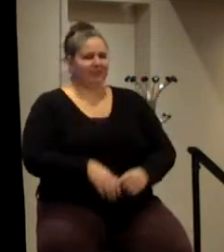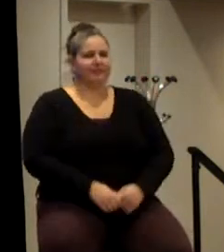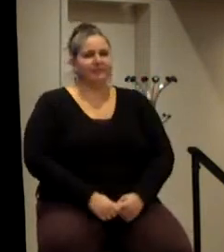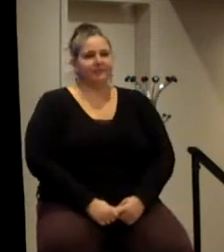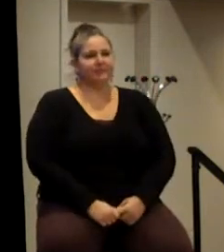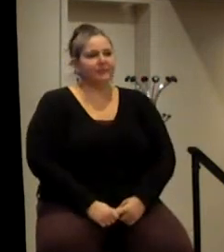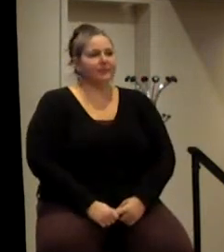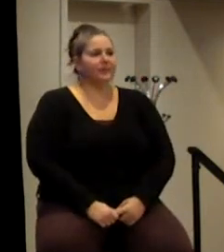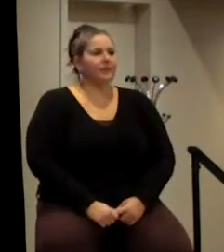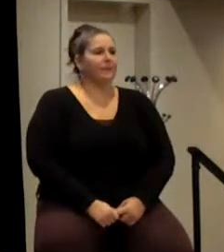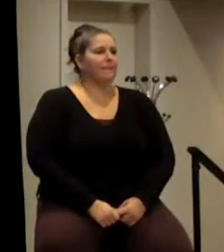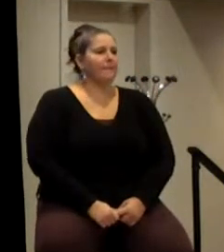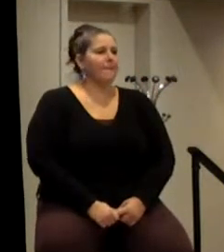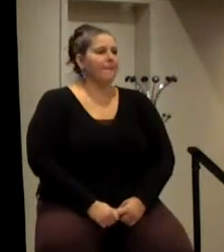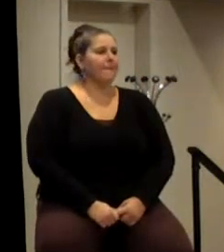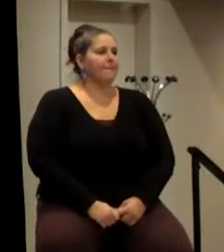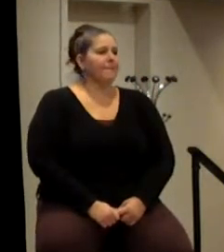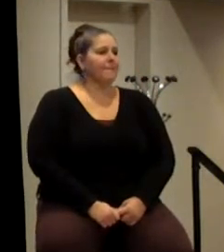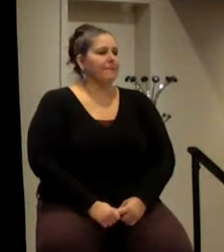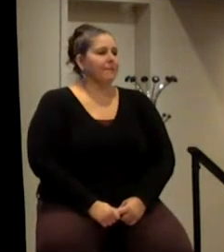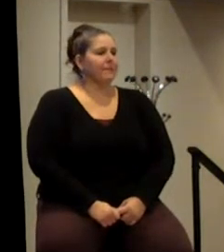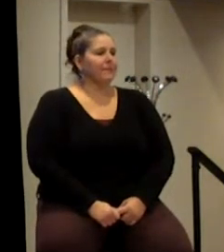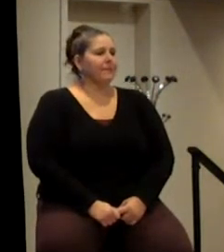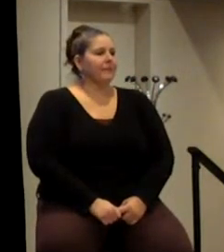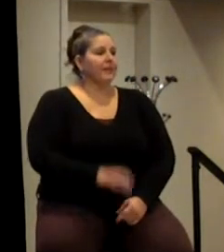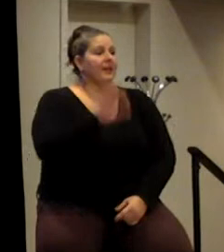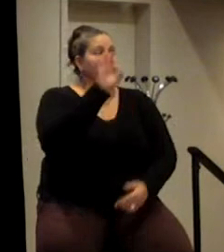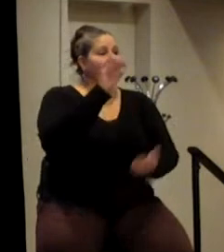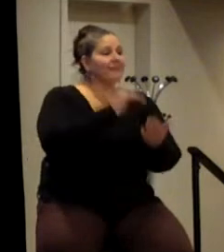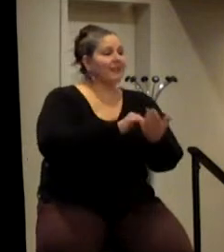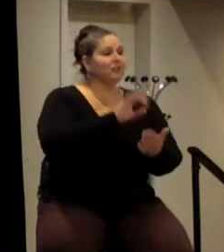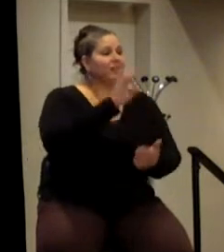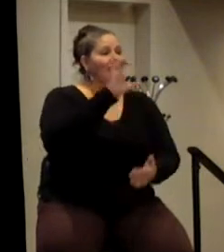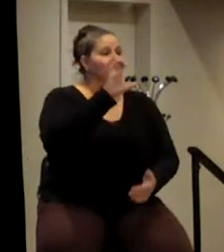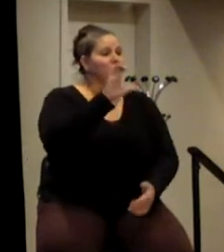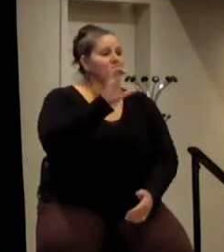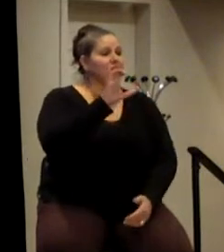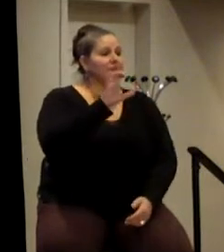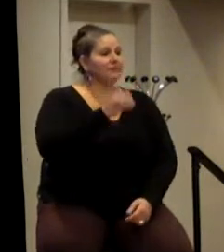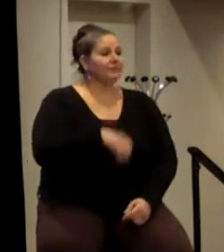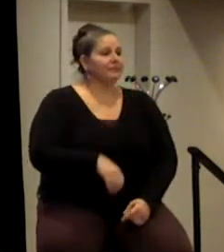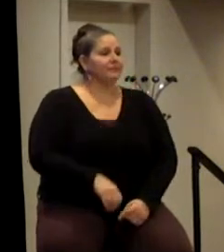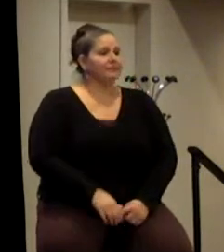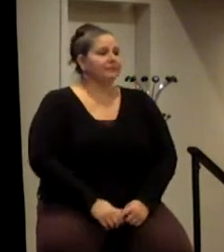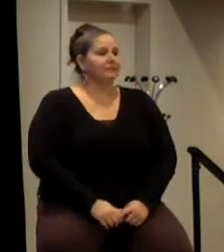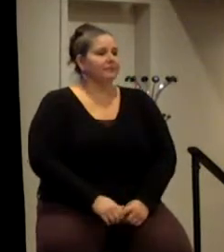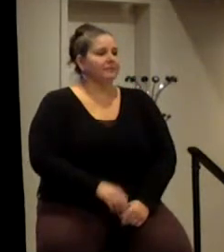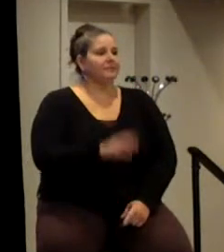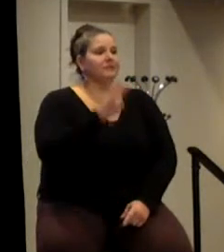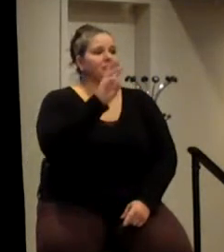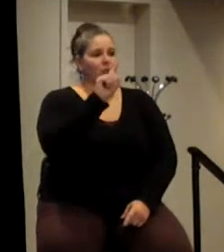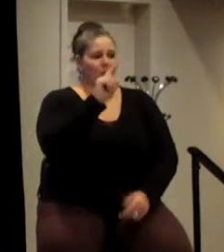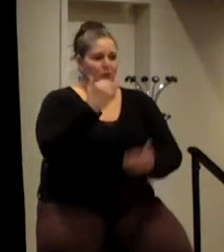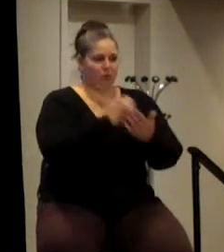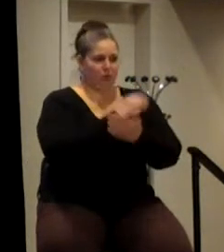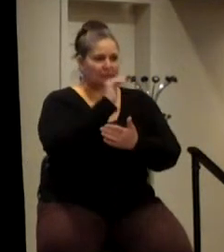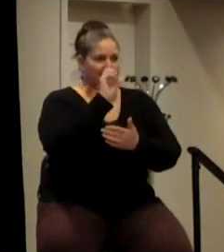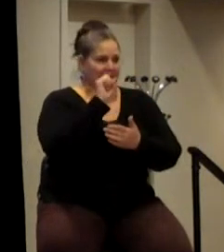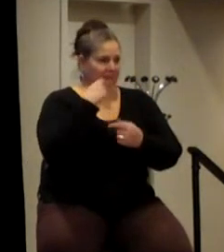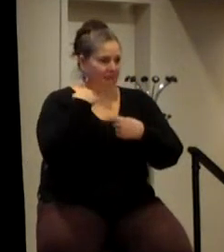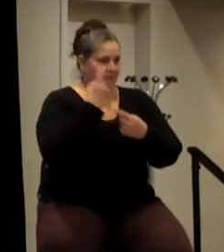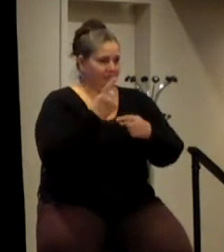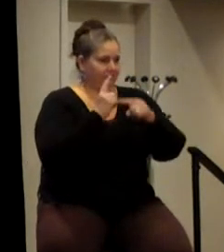30,891 positive cases since March 16th. That's 61 new cases. Usually our busy days